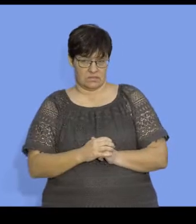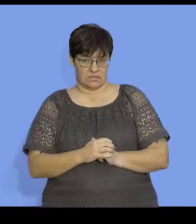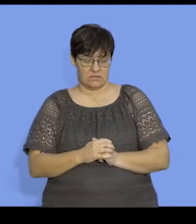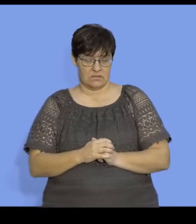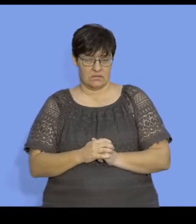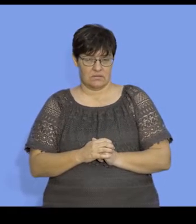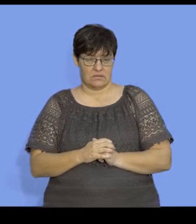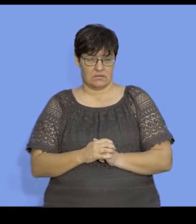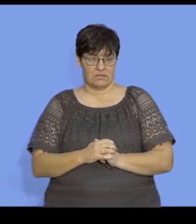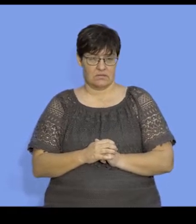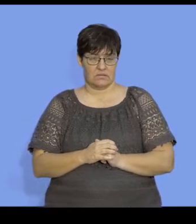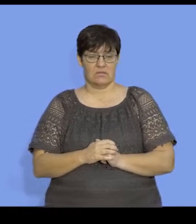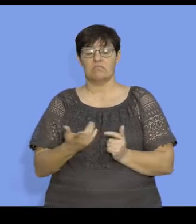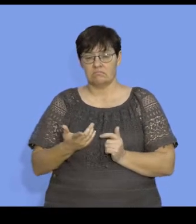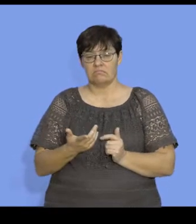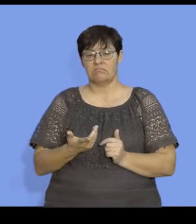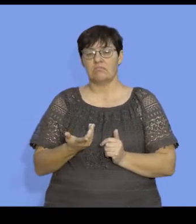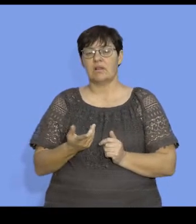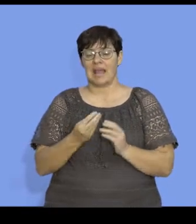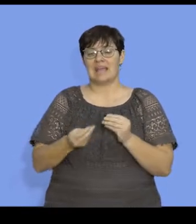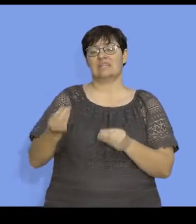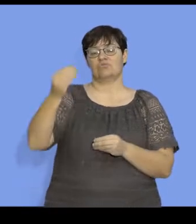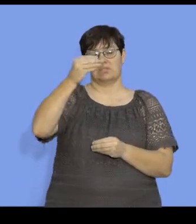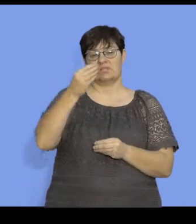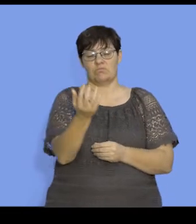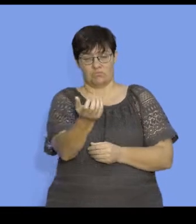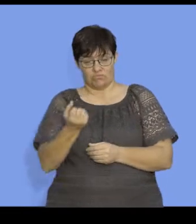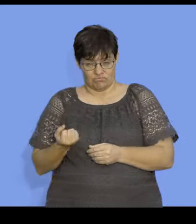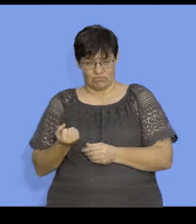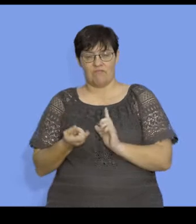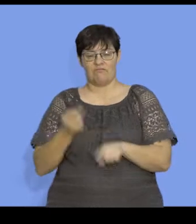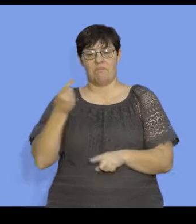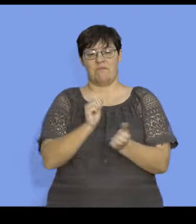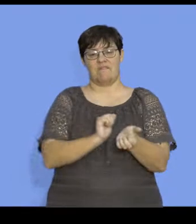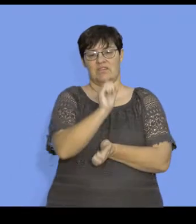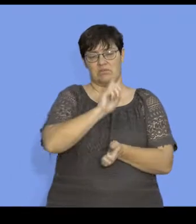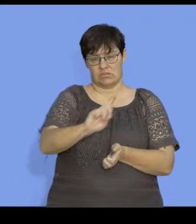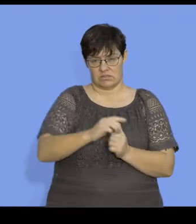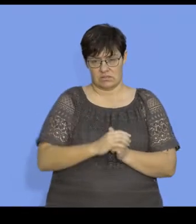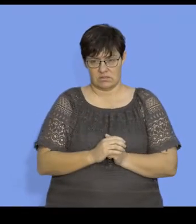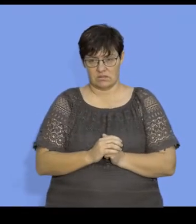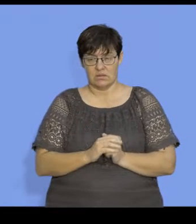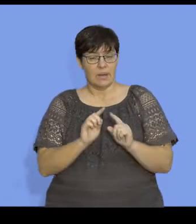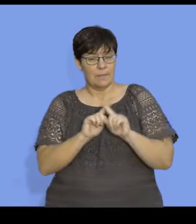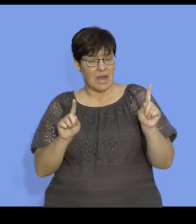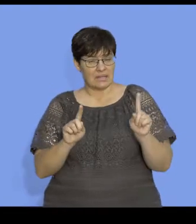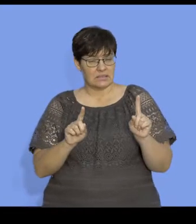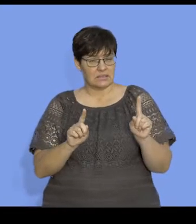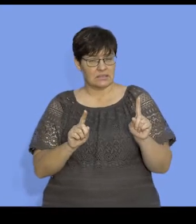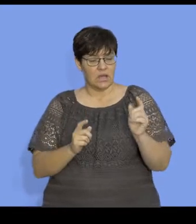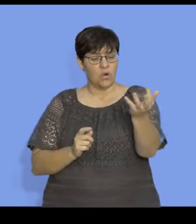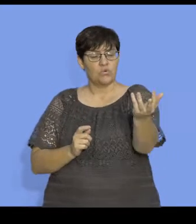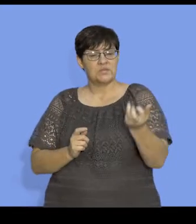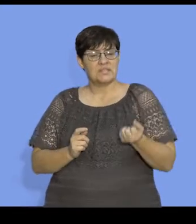of interest that we have earned. However, we have only received the interest on the